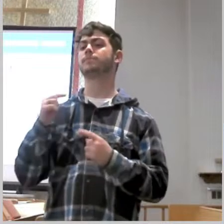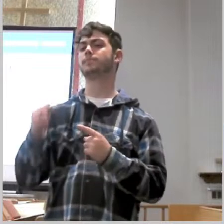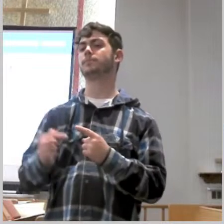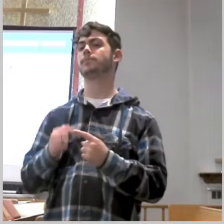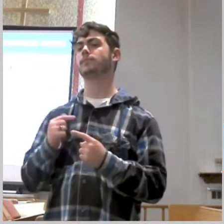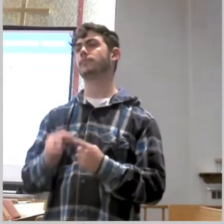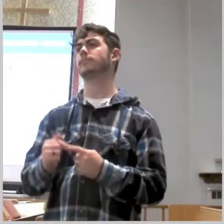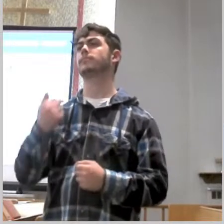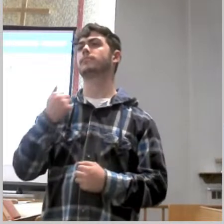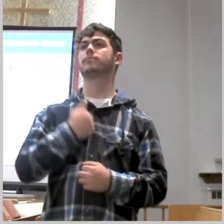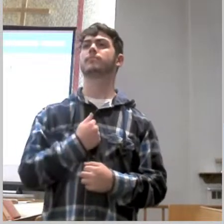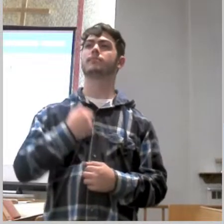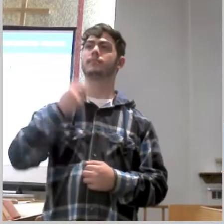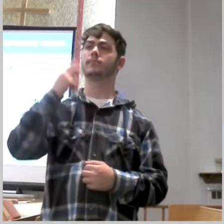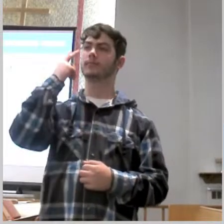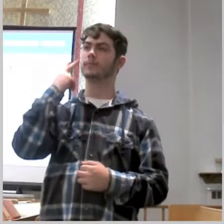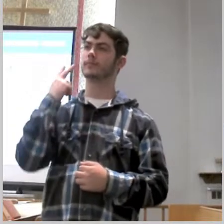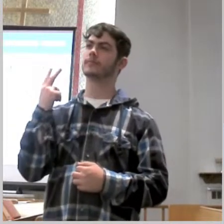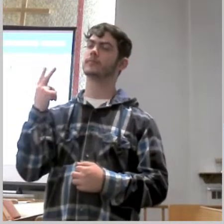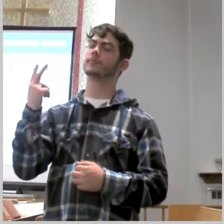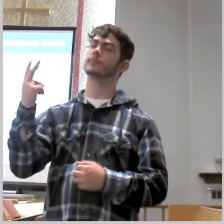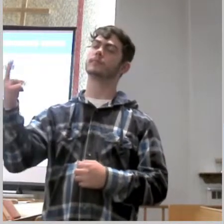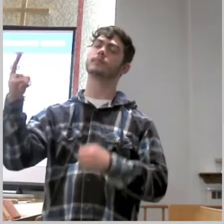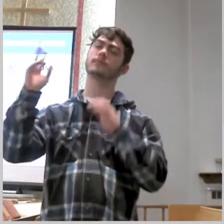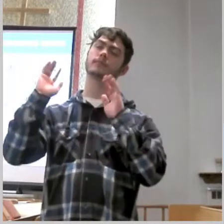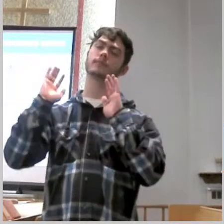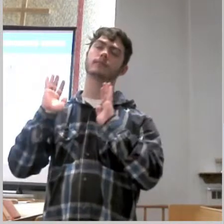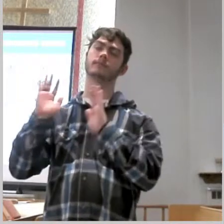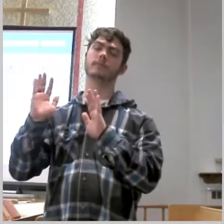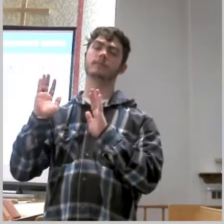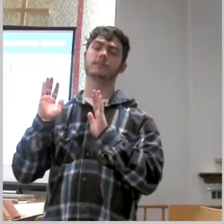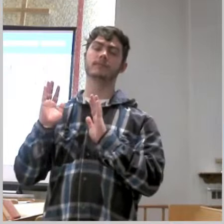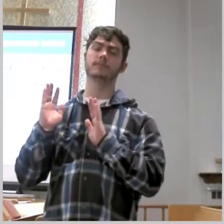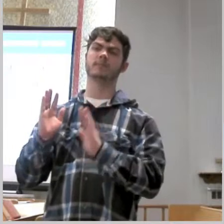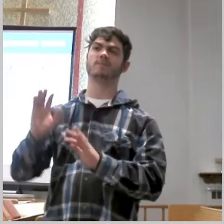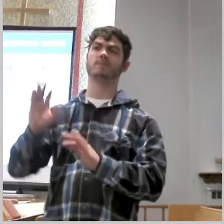When I survey the